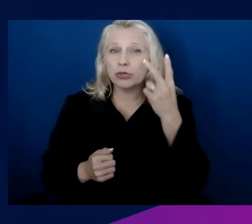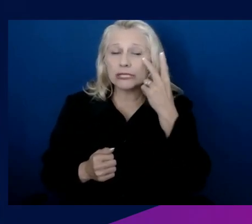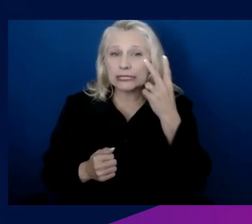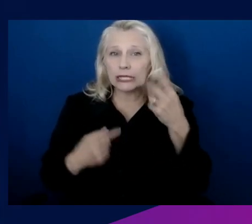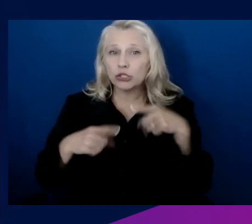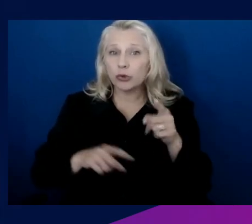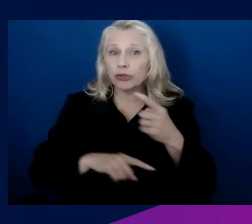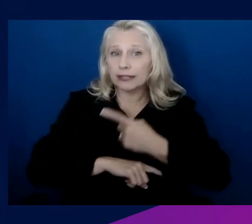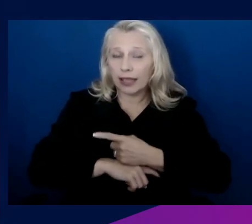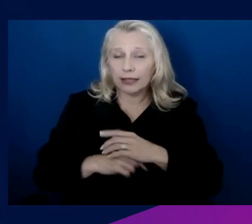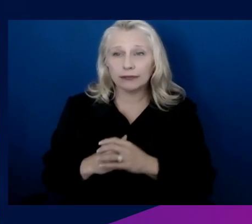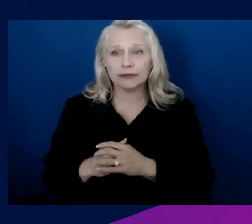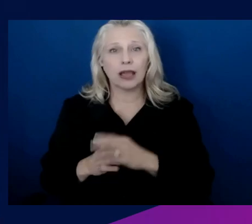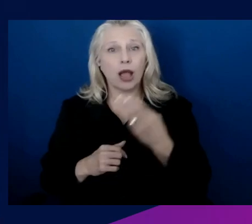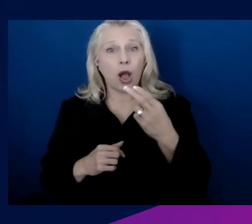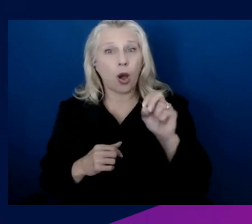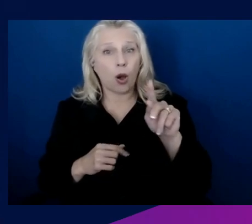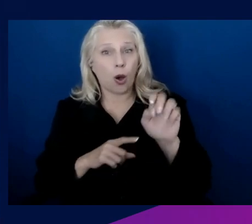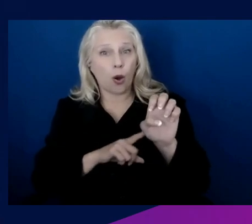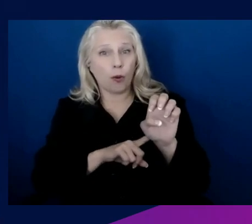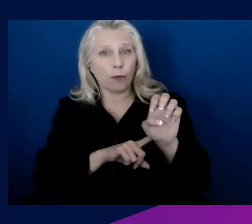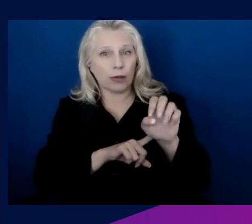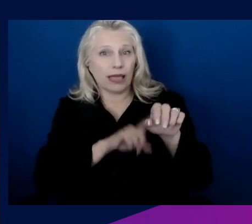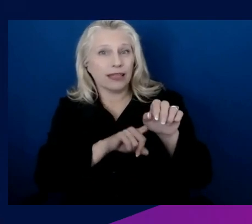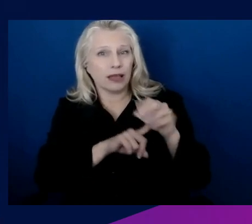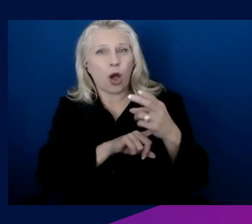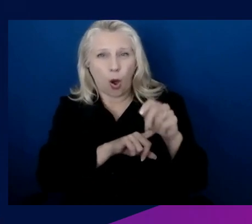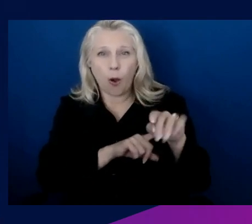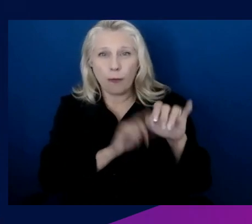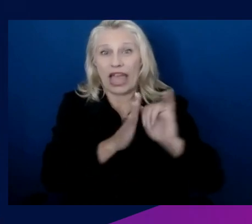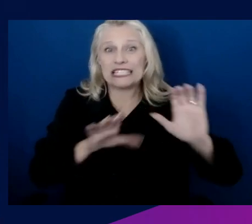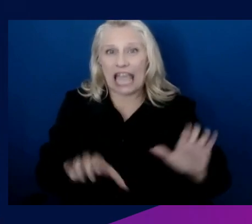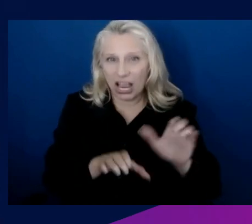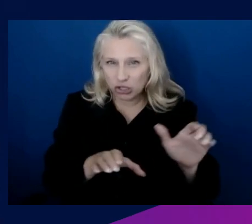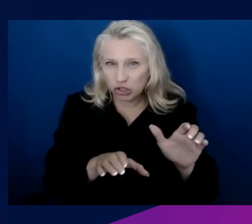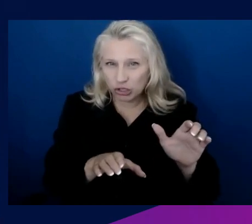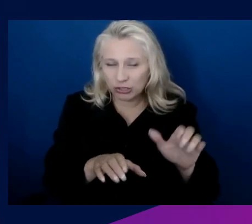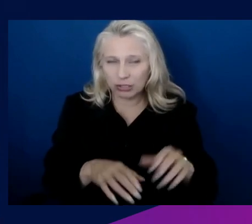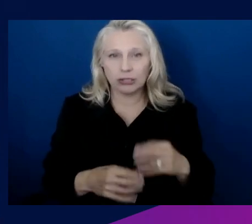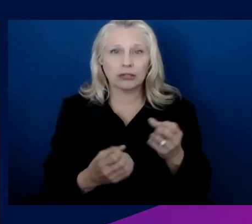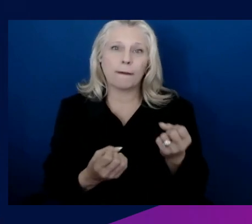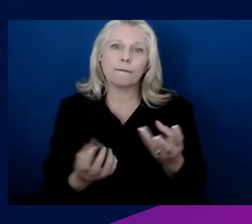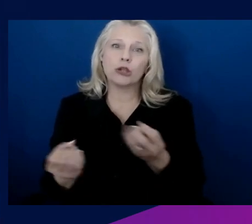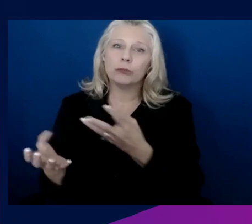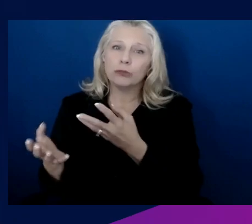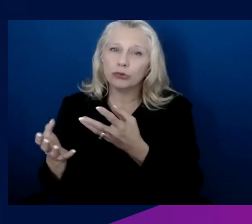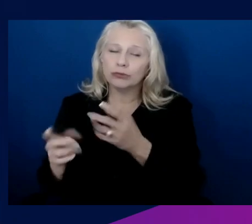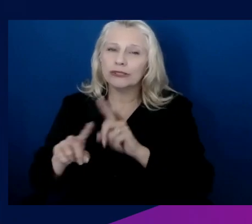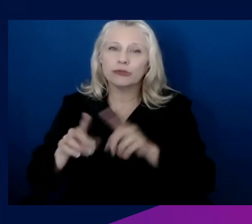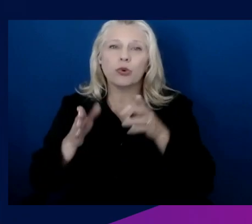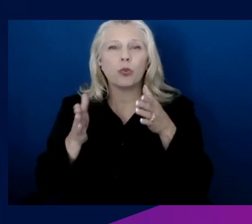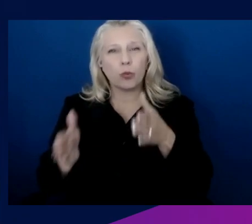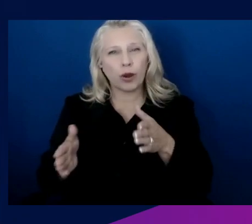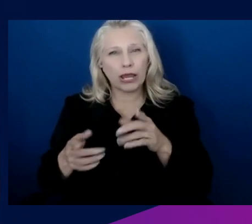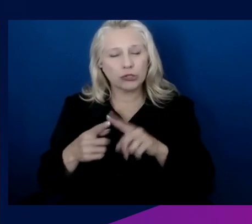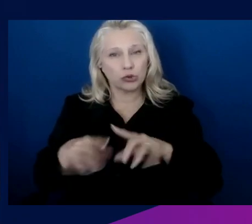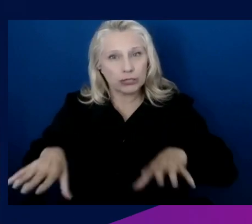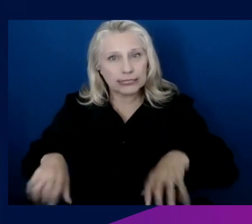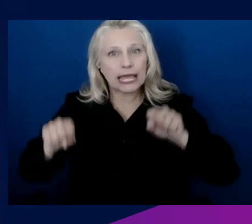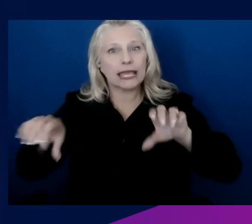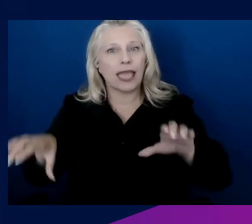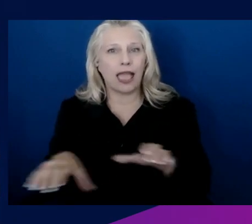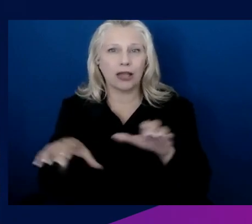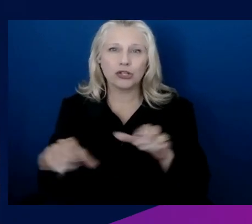that hope is an action. And there are there's a multitude of ways to take action,